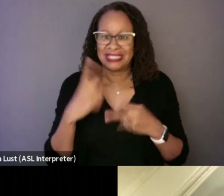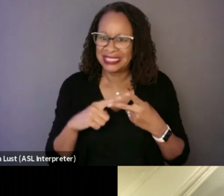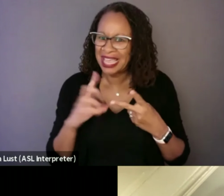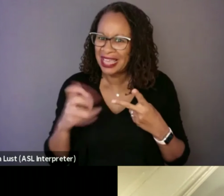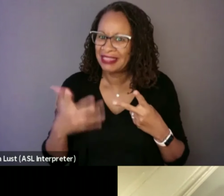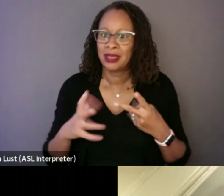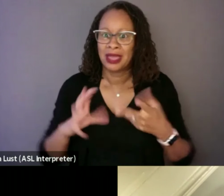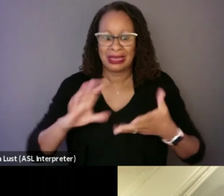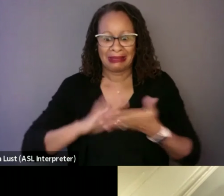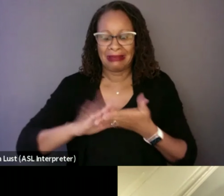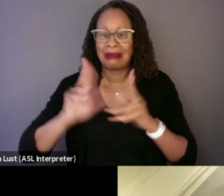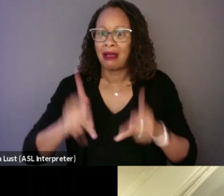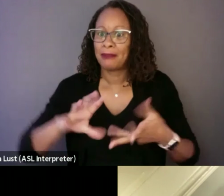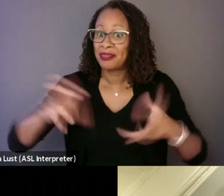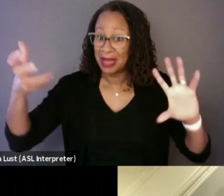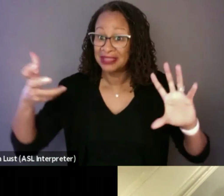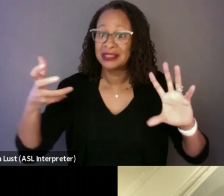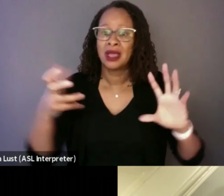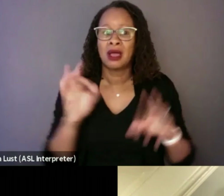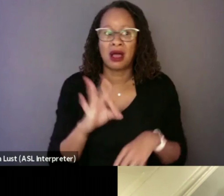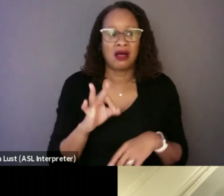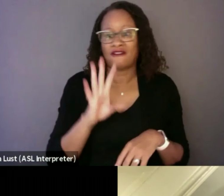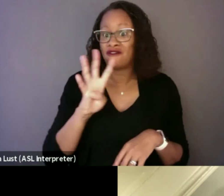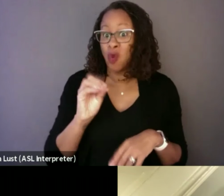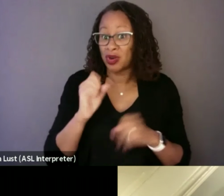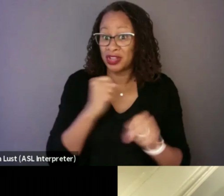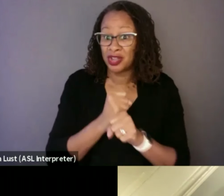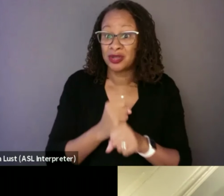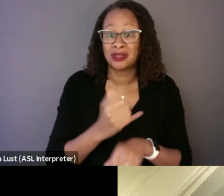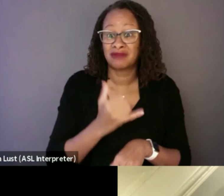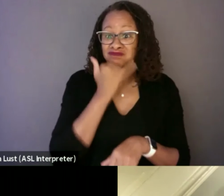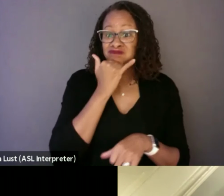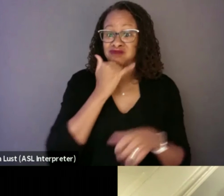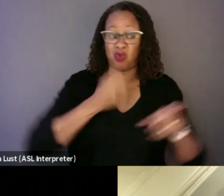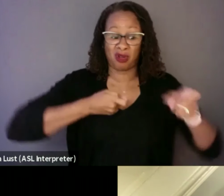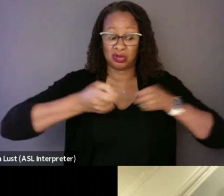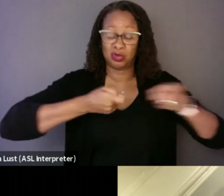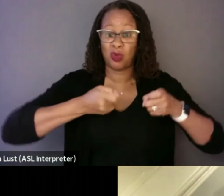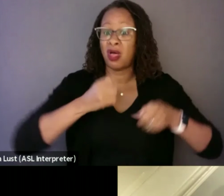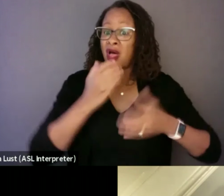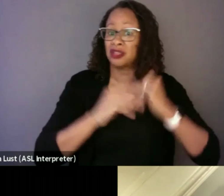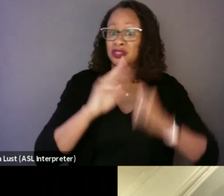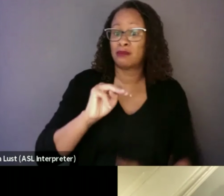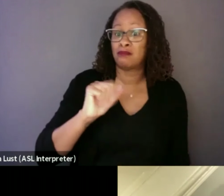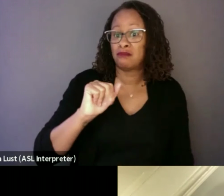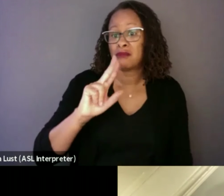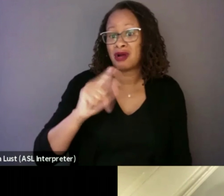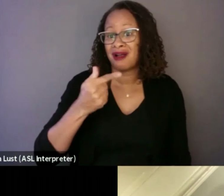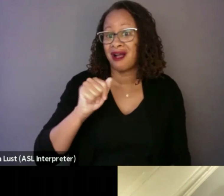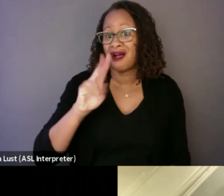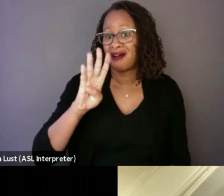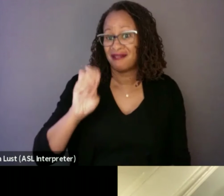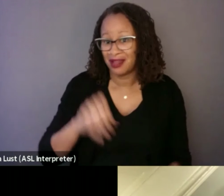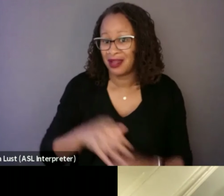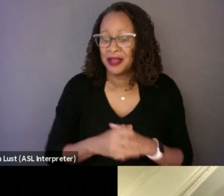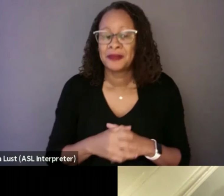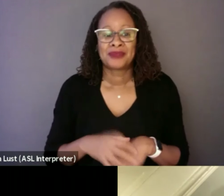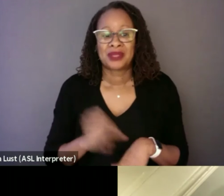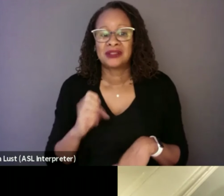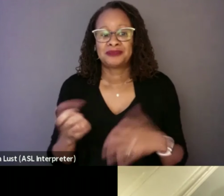years of misrule with Mugabe. And therefore, I think there was maybe sort of a, you know, let's give